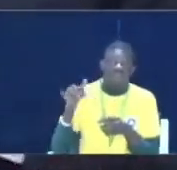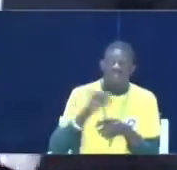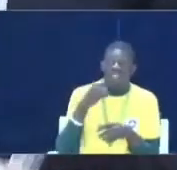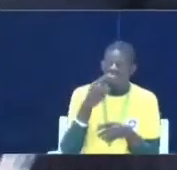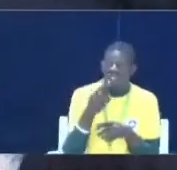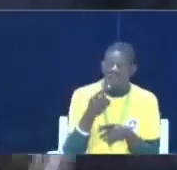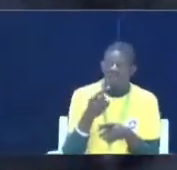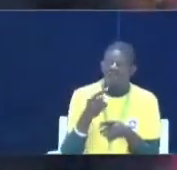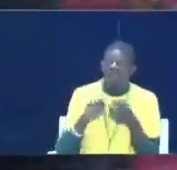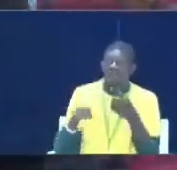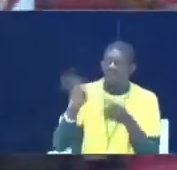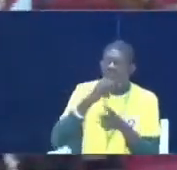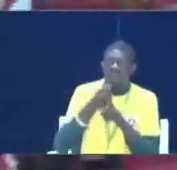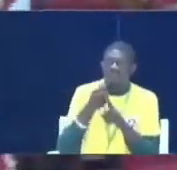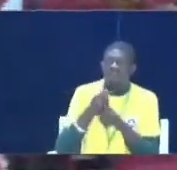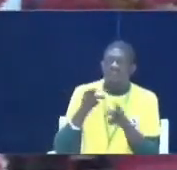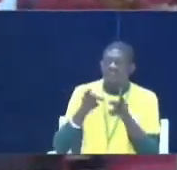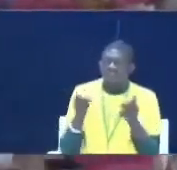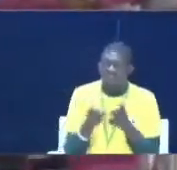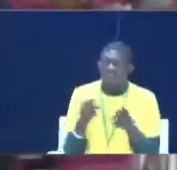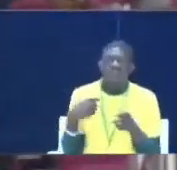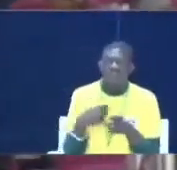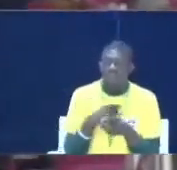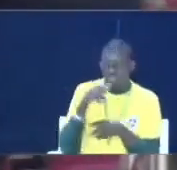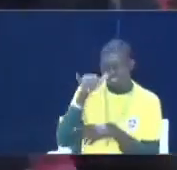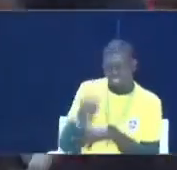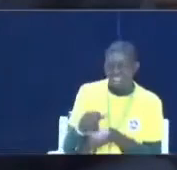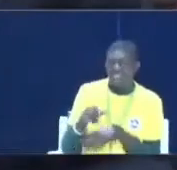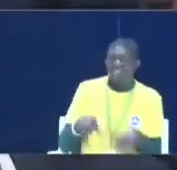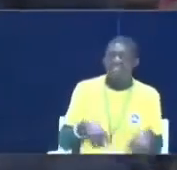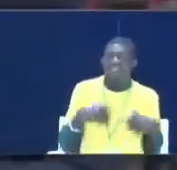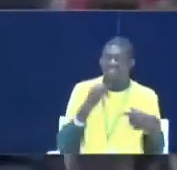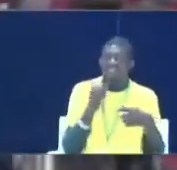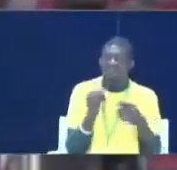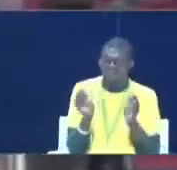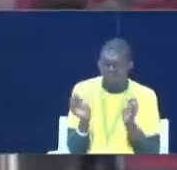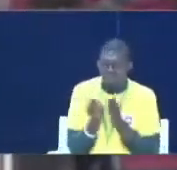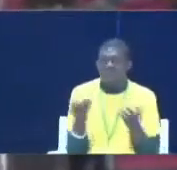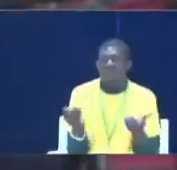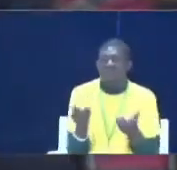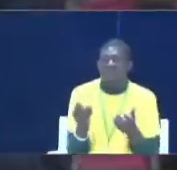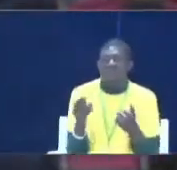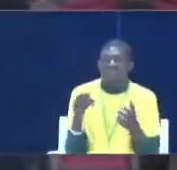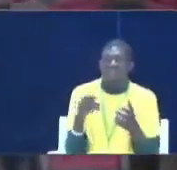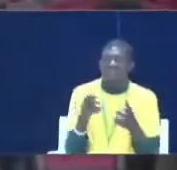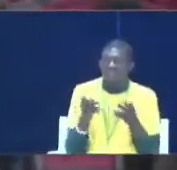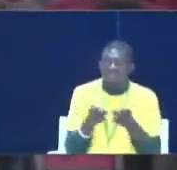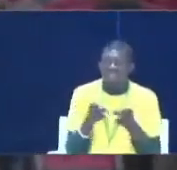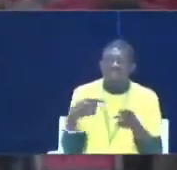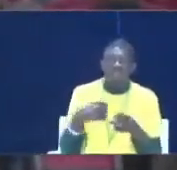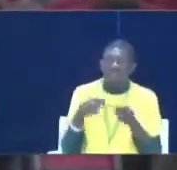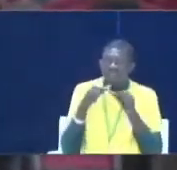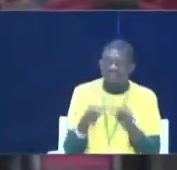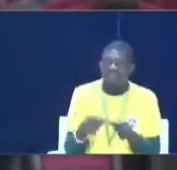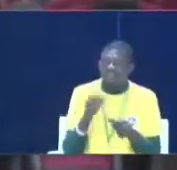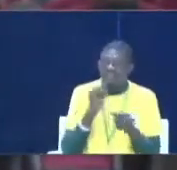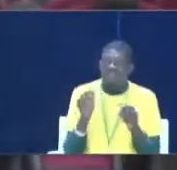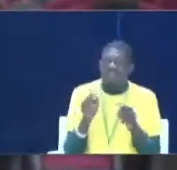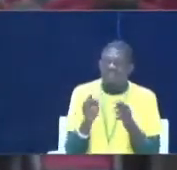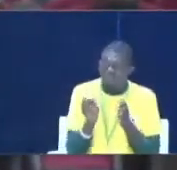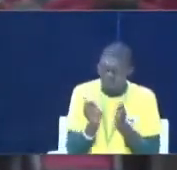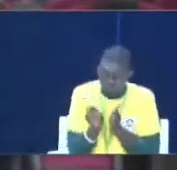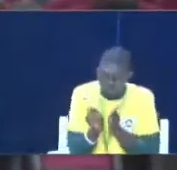They said to themselves that the place we dwell in is too straight. It means the place we are dwelling in is too